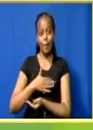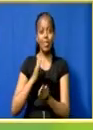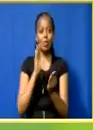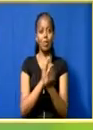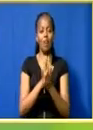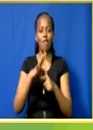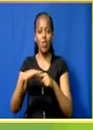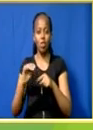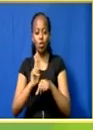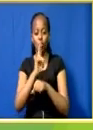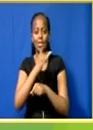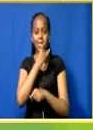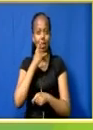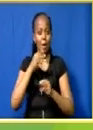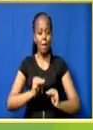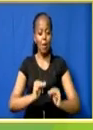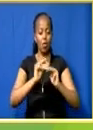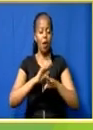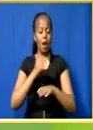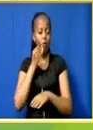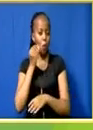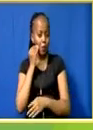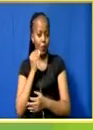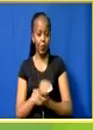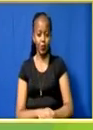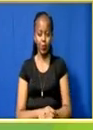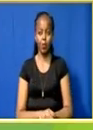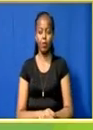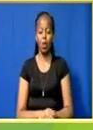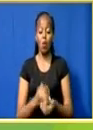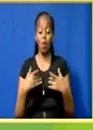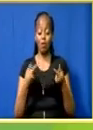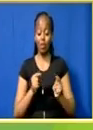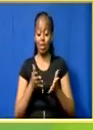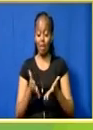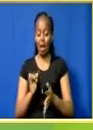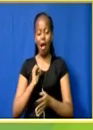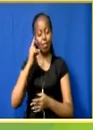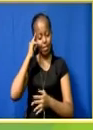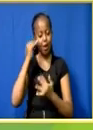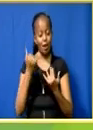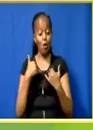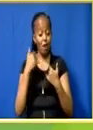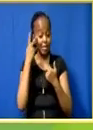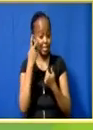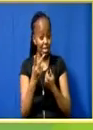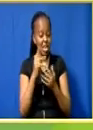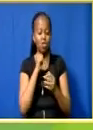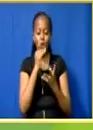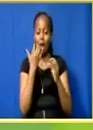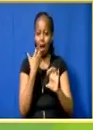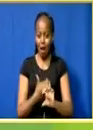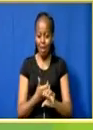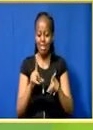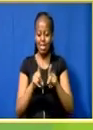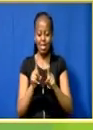preserve vegetables using dry method at home. We've done it here. I think you've already seen that it's not that hard and